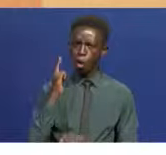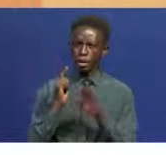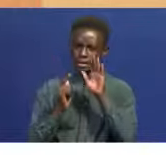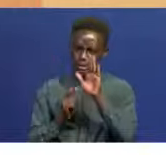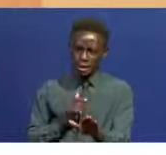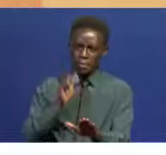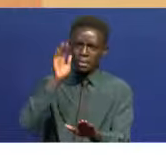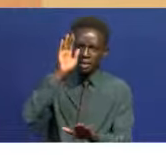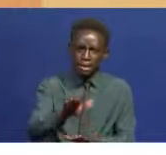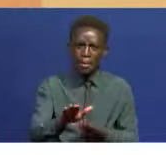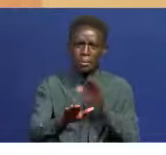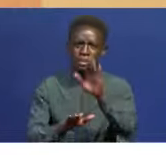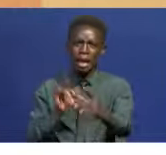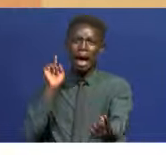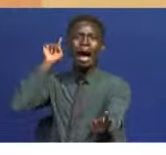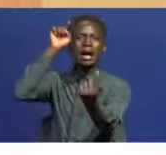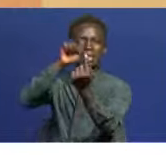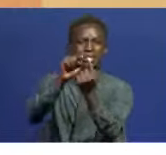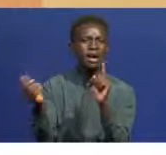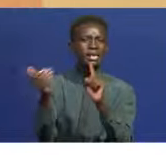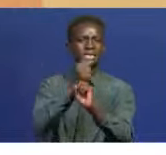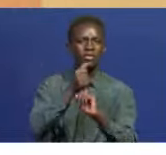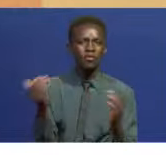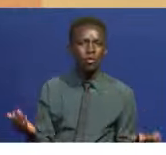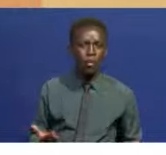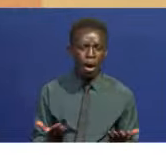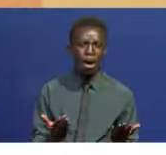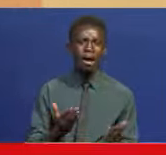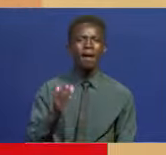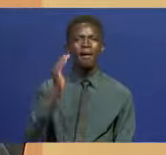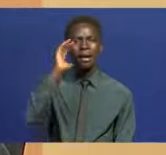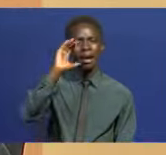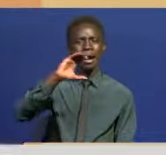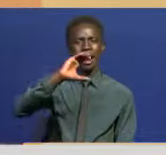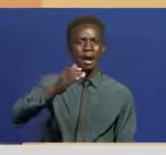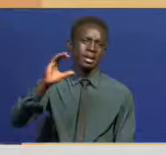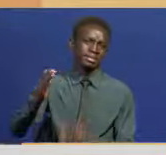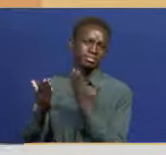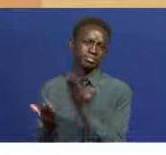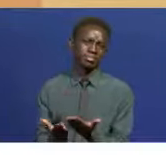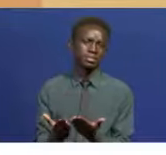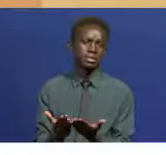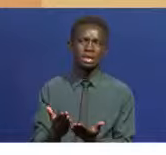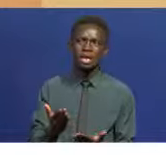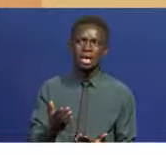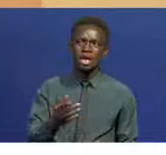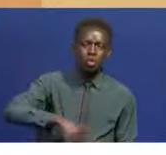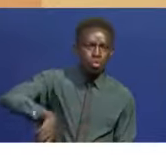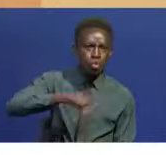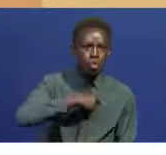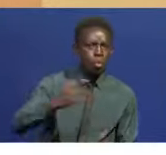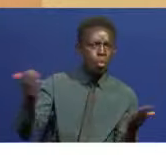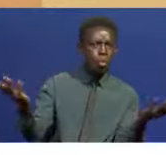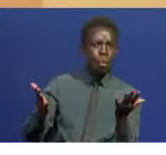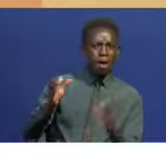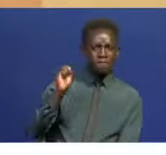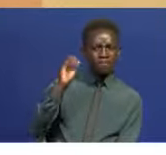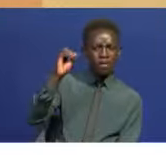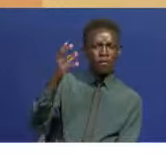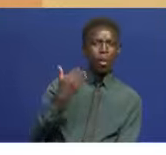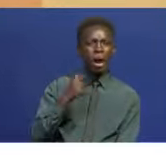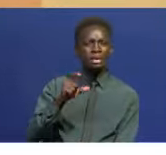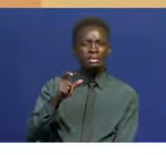Canaan. We are saying we want 100% transition of every player in this industry to that land where we're able to speak one